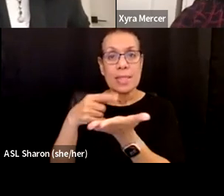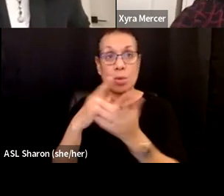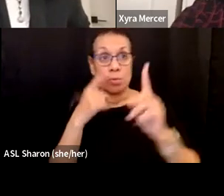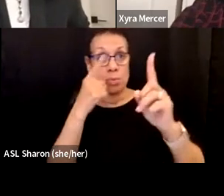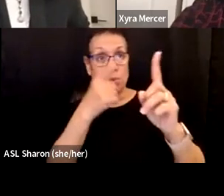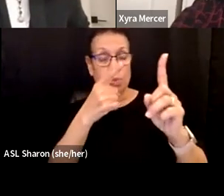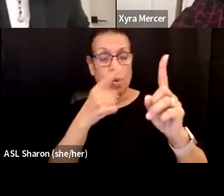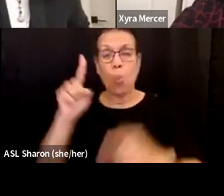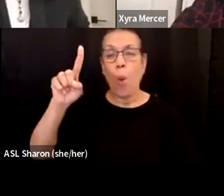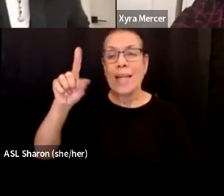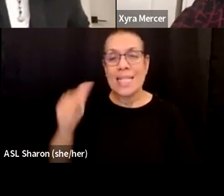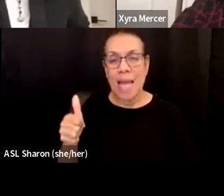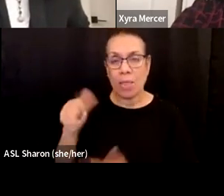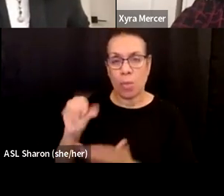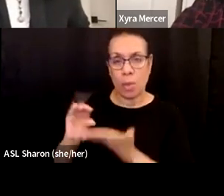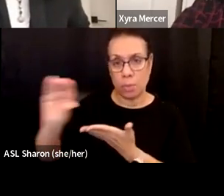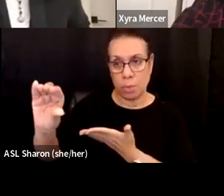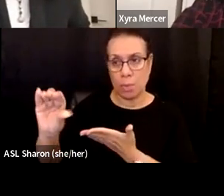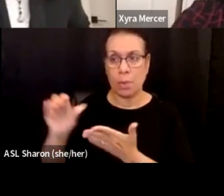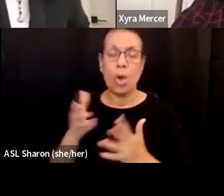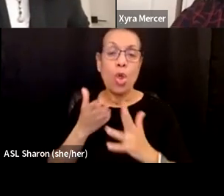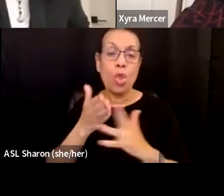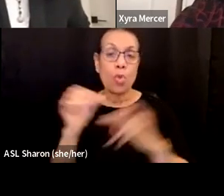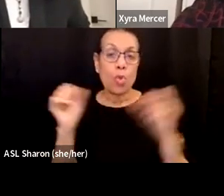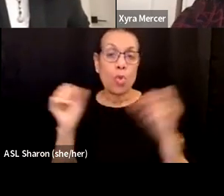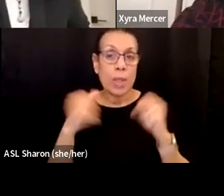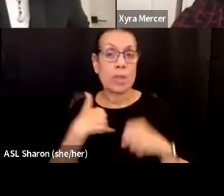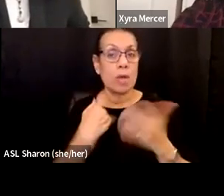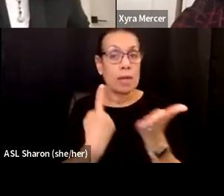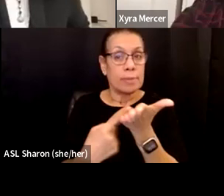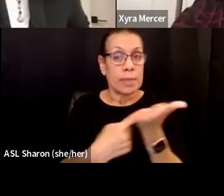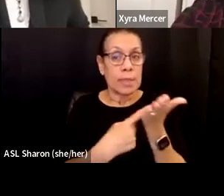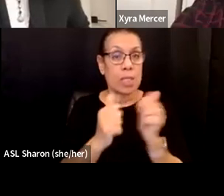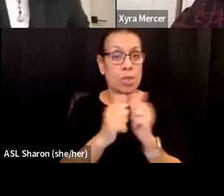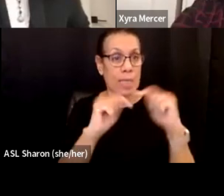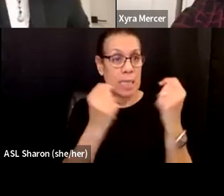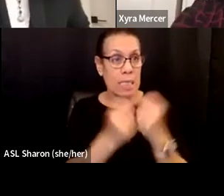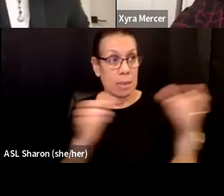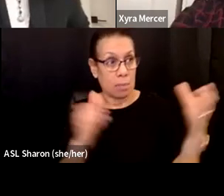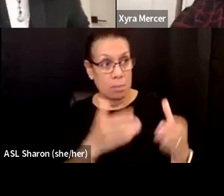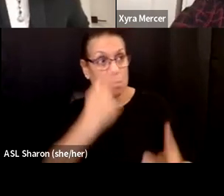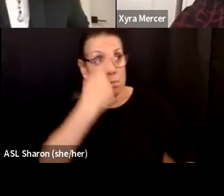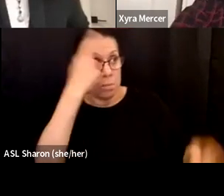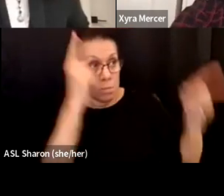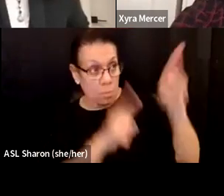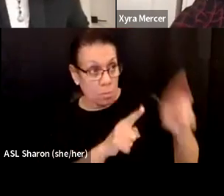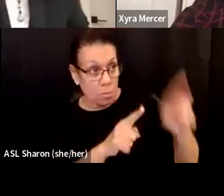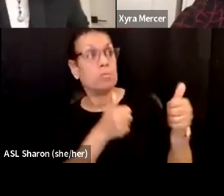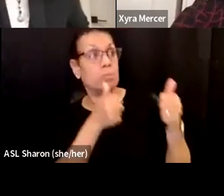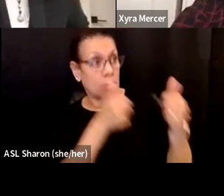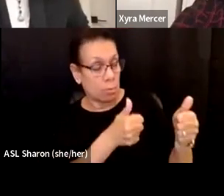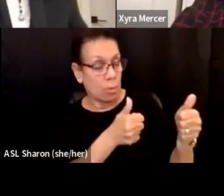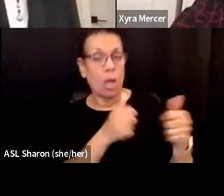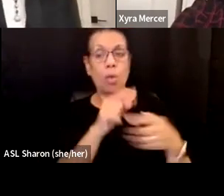coming up in february um throughout the winter i collaborated with his team to make sure that we were as closely aligned as possible and all the